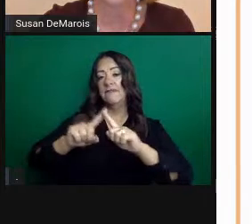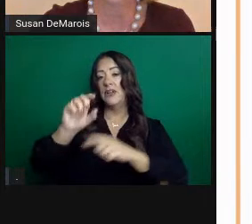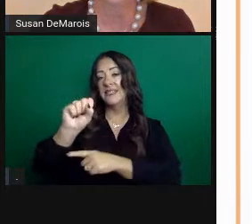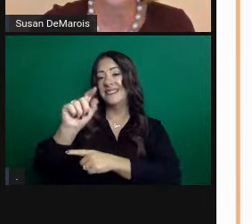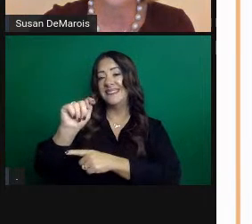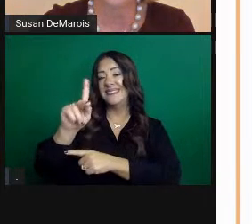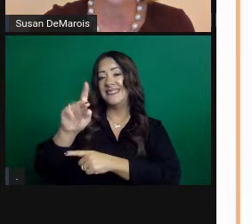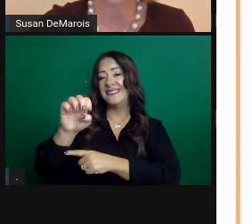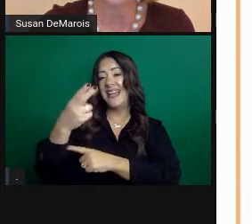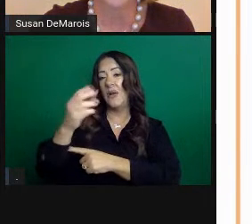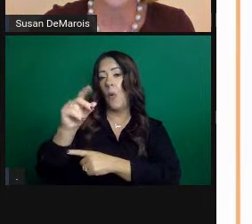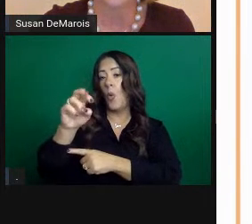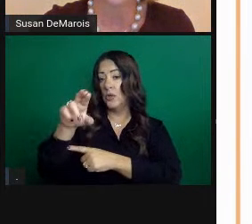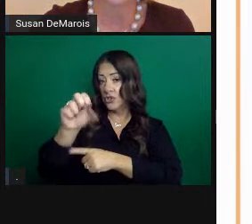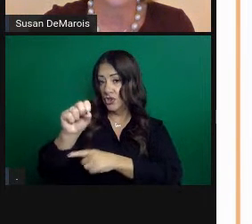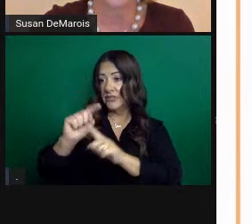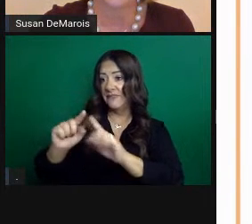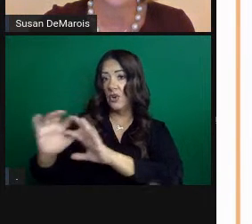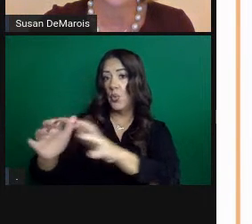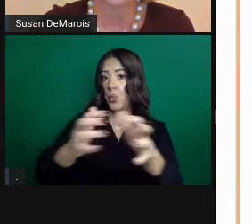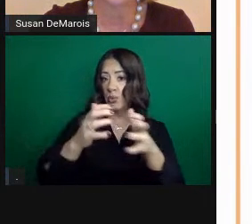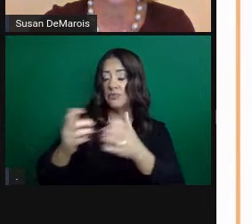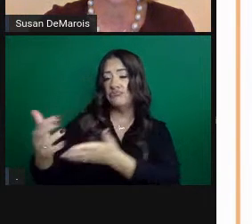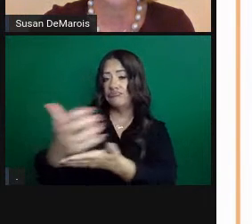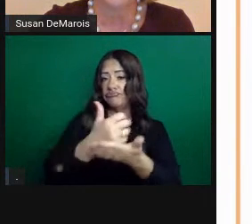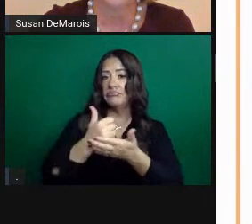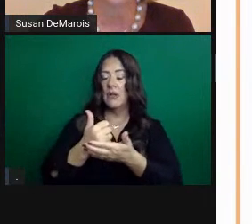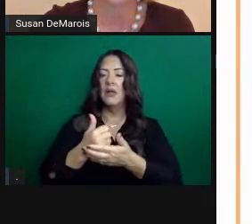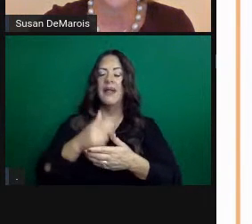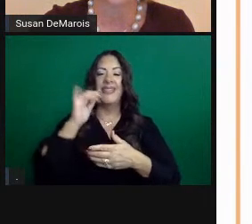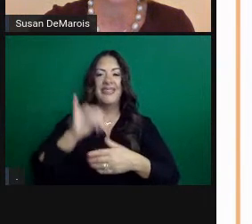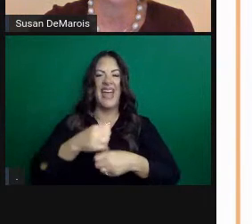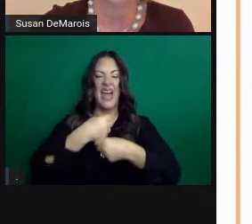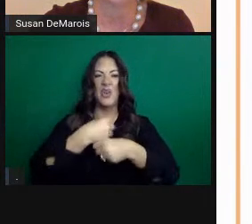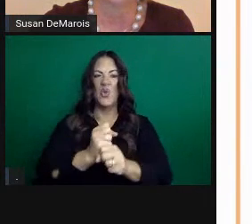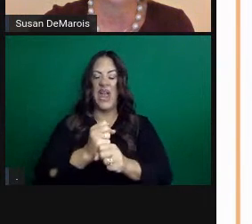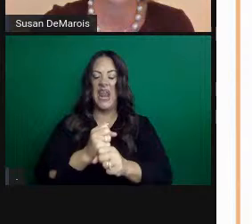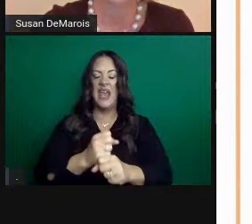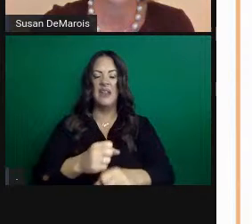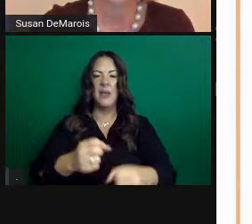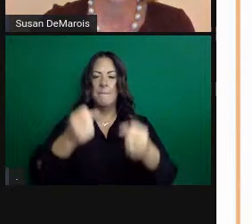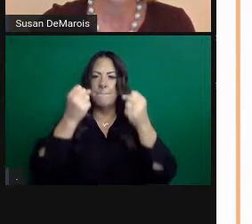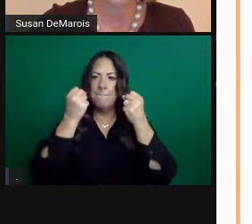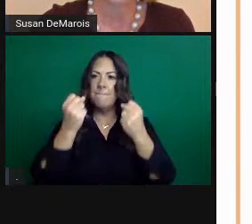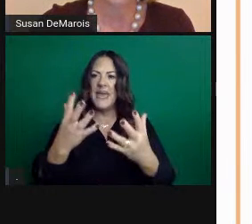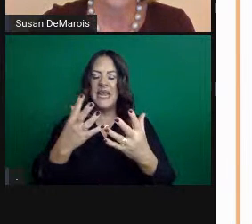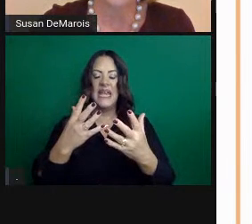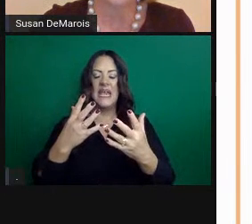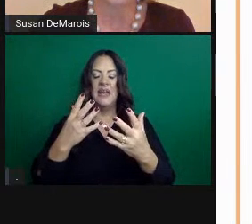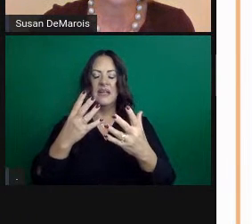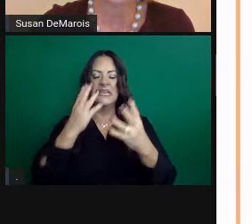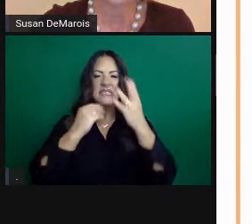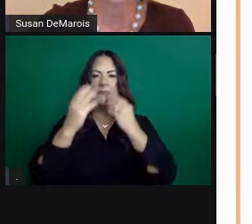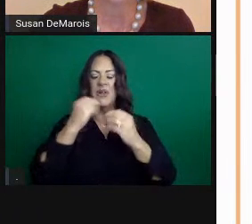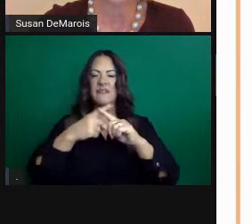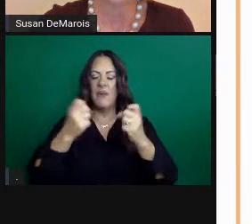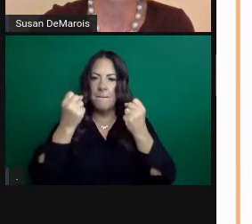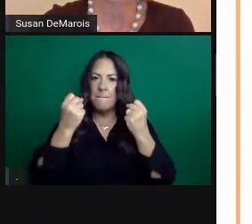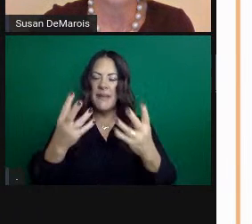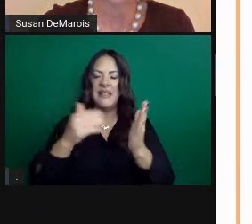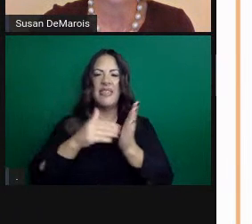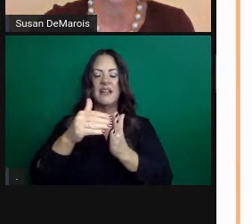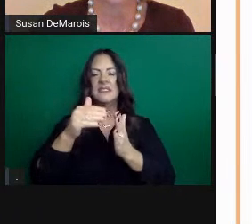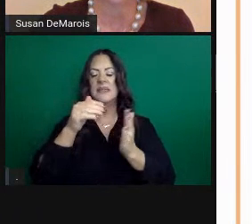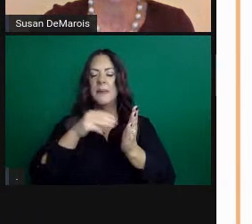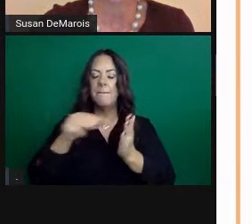it grounded the work in the real experiences of millions of Californians. This fall, the Master Plan